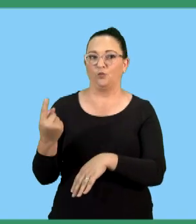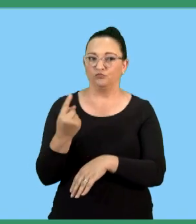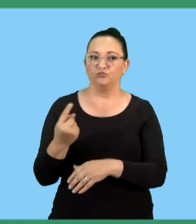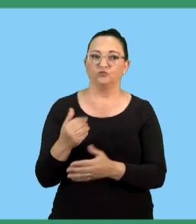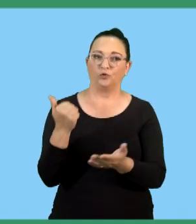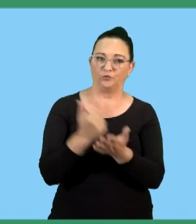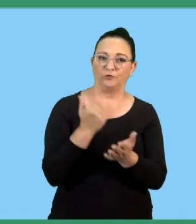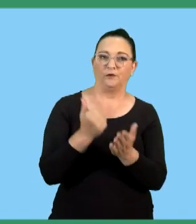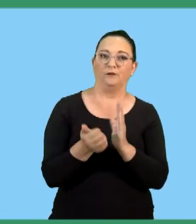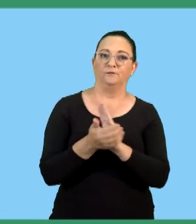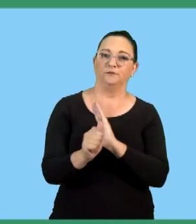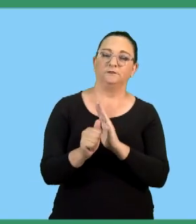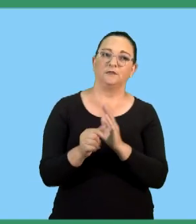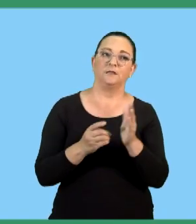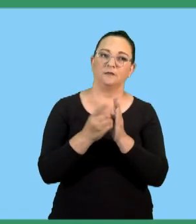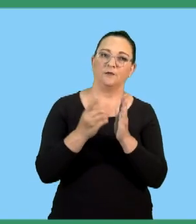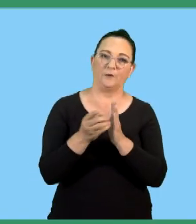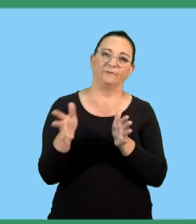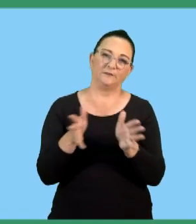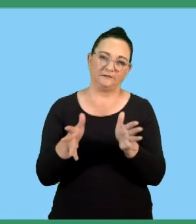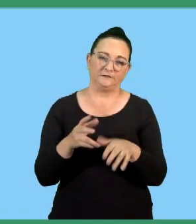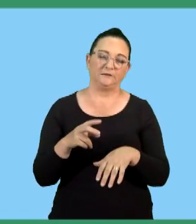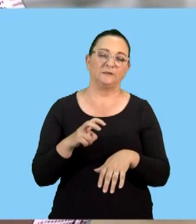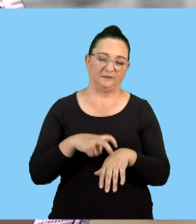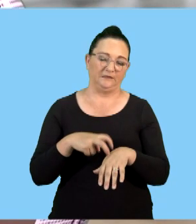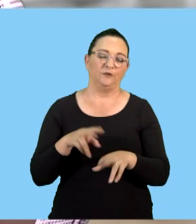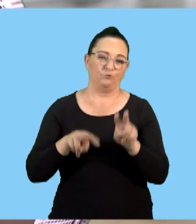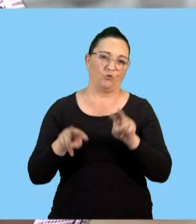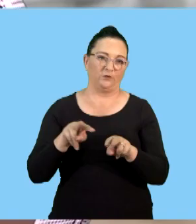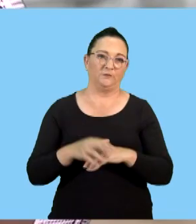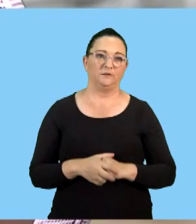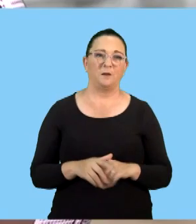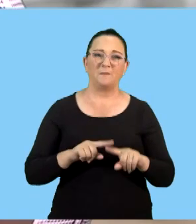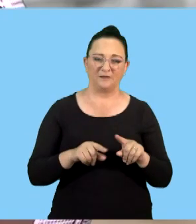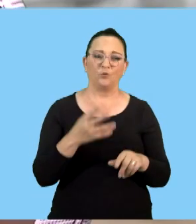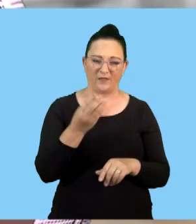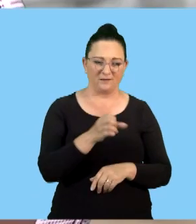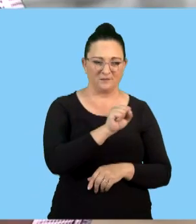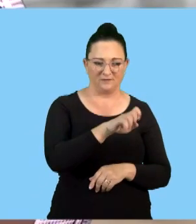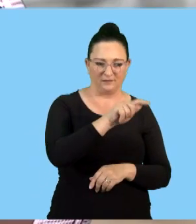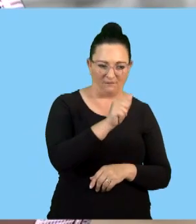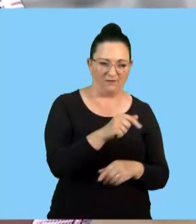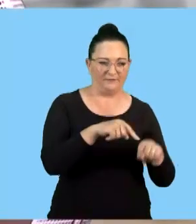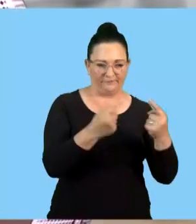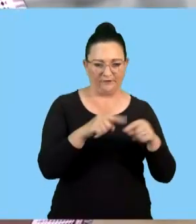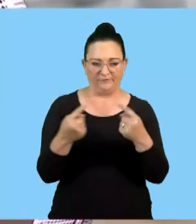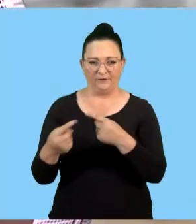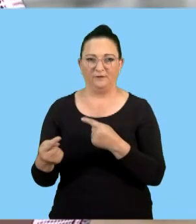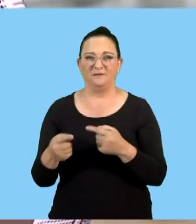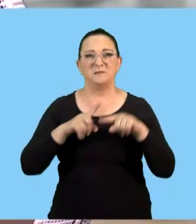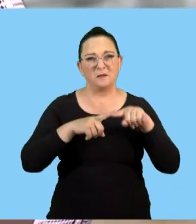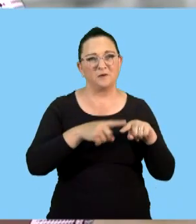development facilitators. These are the roles or the functions of SETAs. Don't forget, we've got different SETAs according to